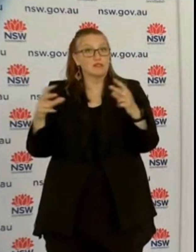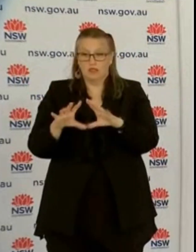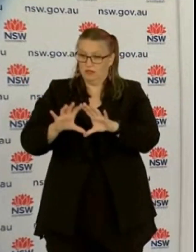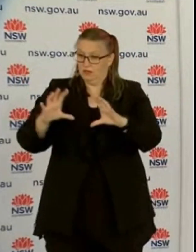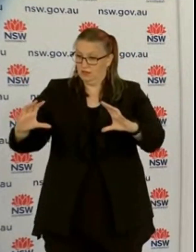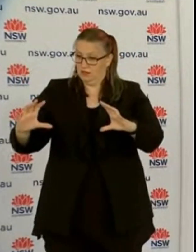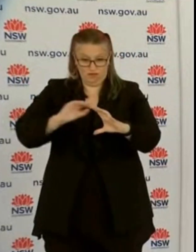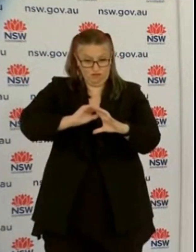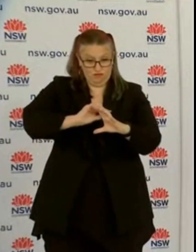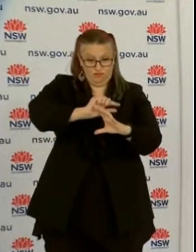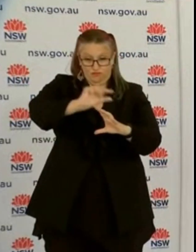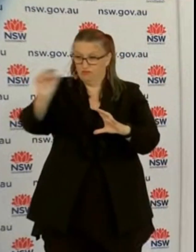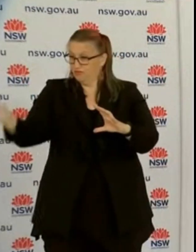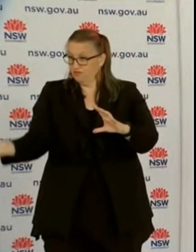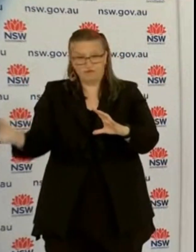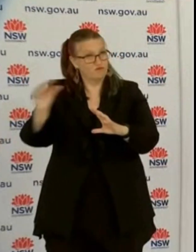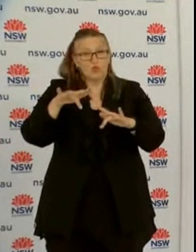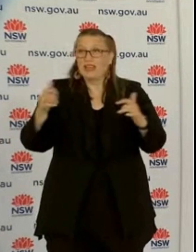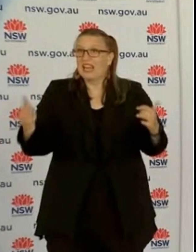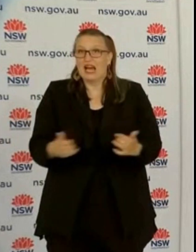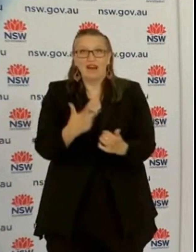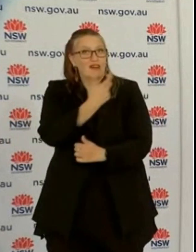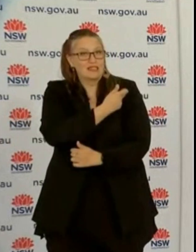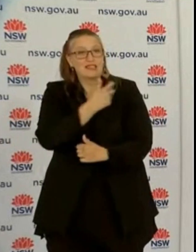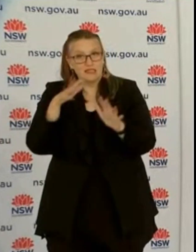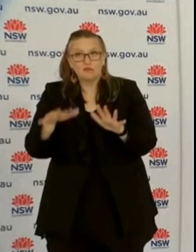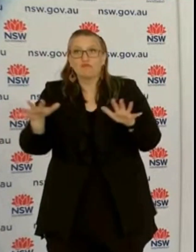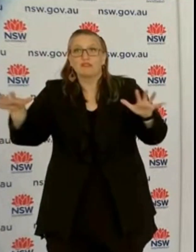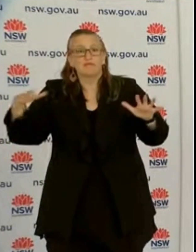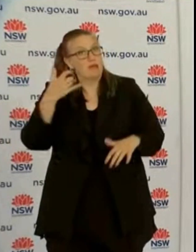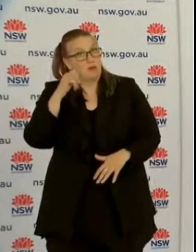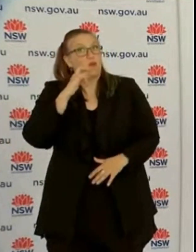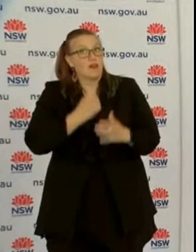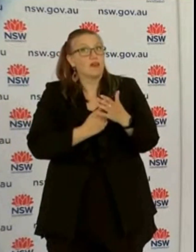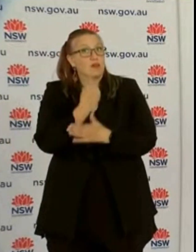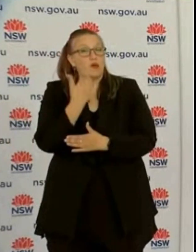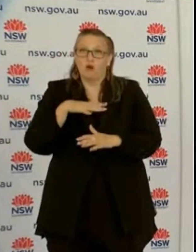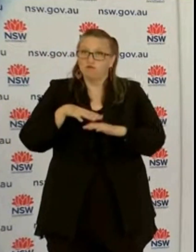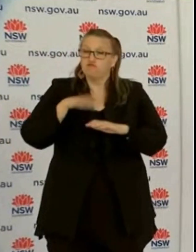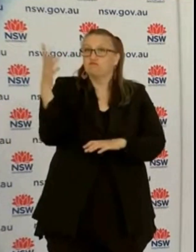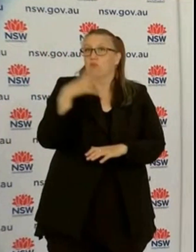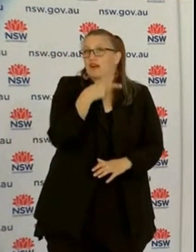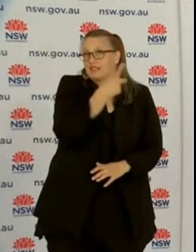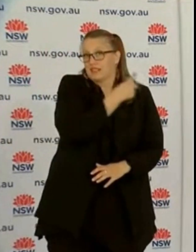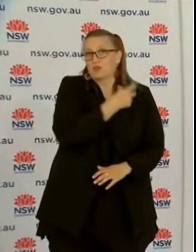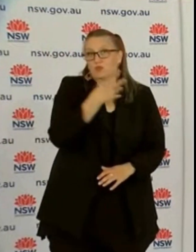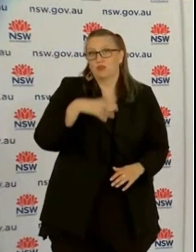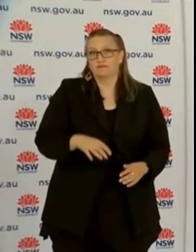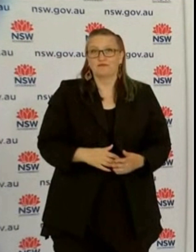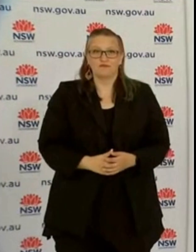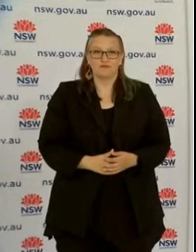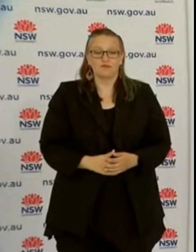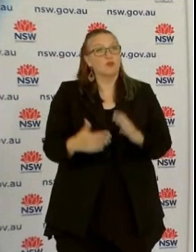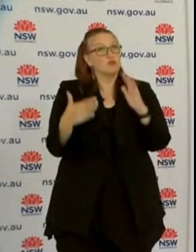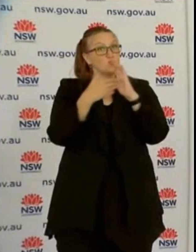state, but also that we all move forward to ensure we get those vaccination rates as high as possible. Very pleasingly today we have with